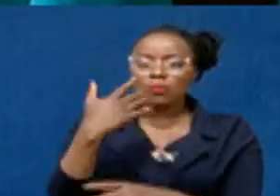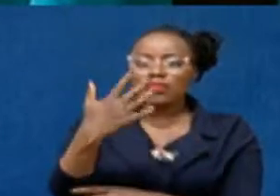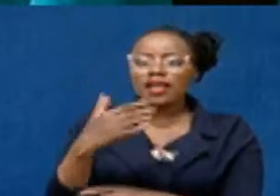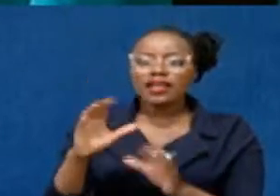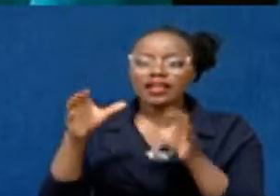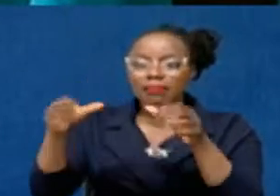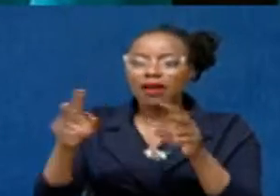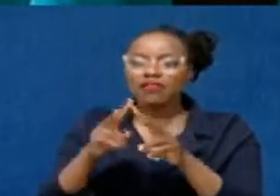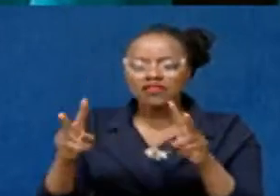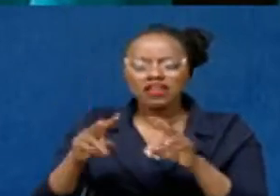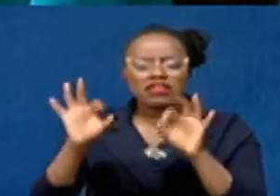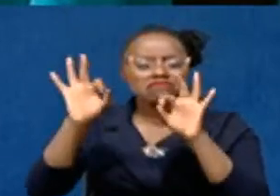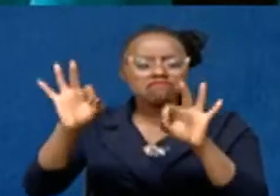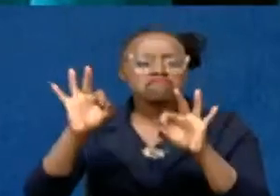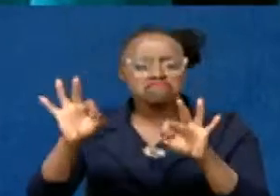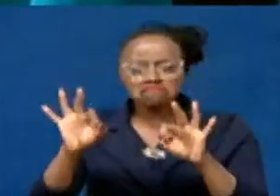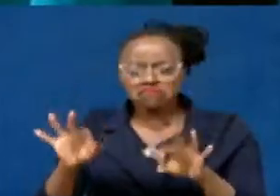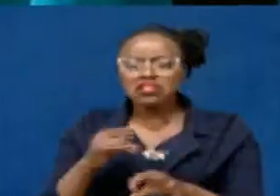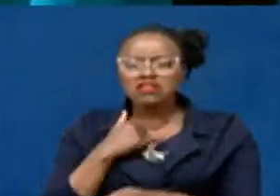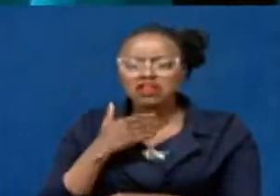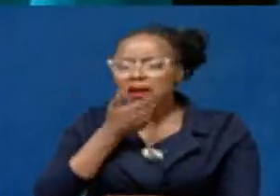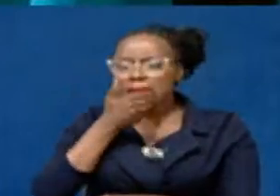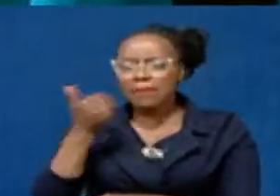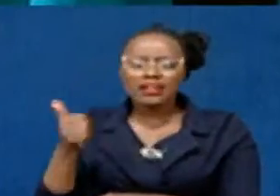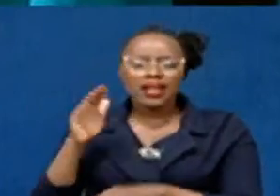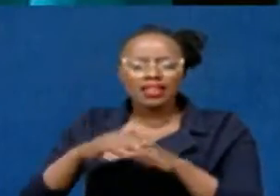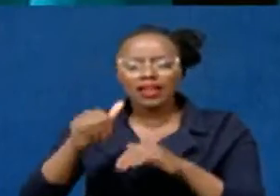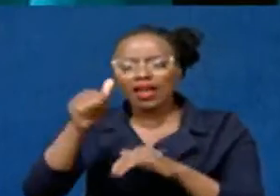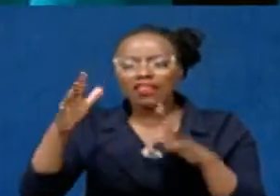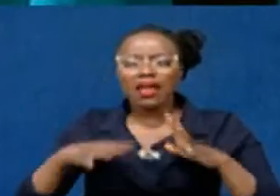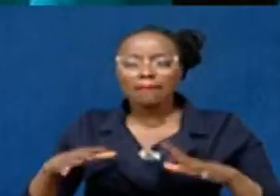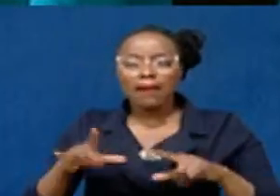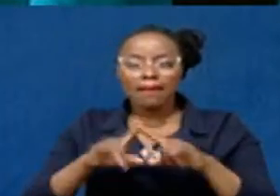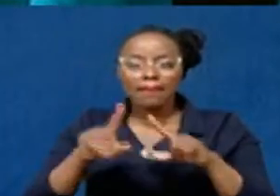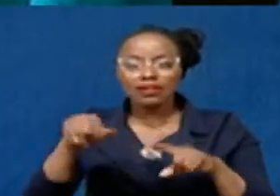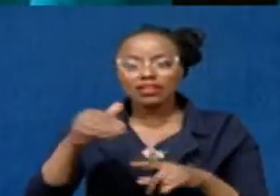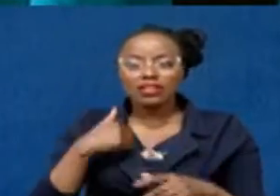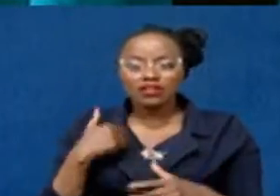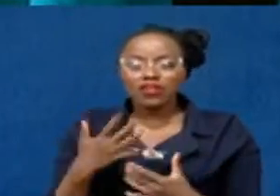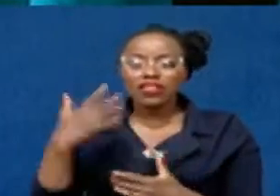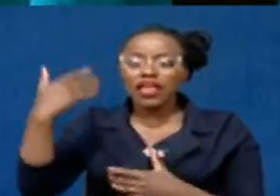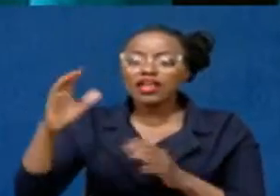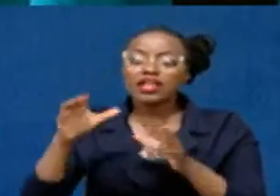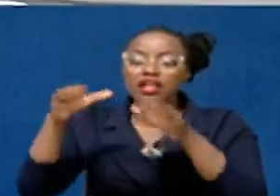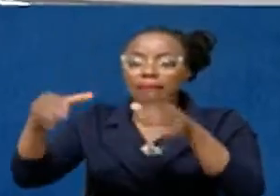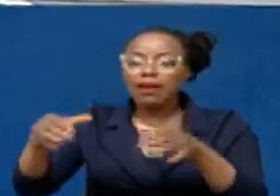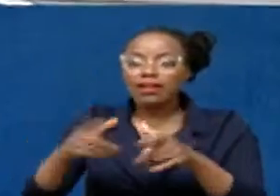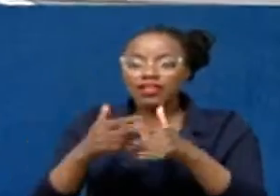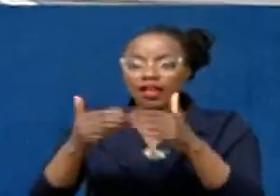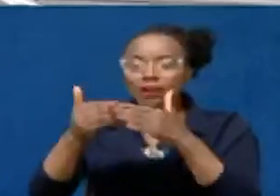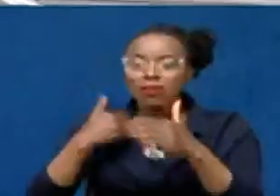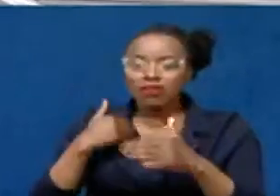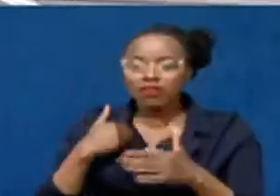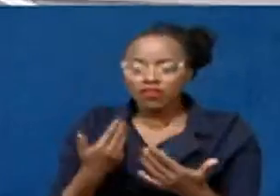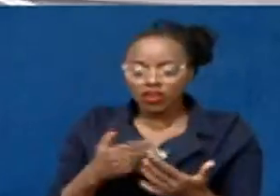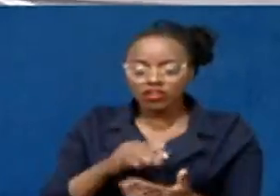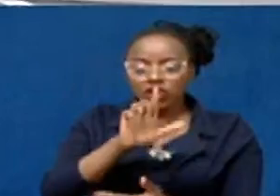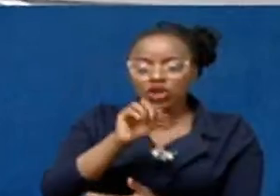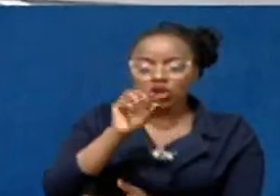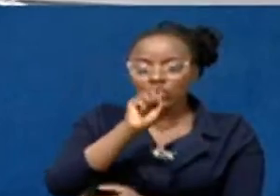Party. Very reasonable, sounding good and better than everybody else, but he was in the Green Party. And before that, there was Ross Perot. He got